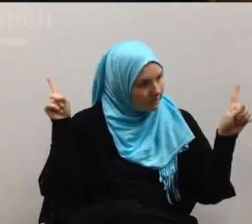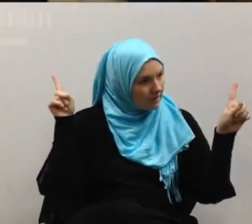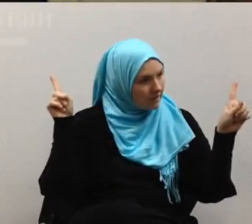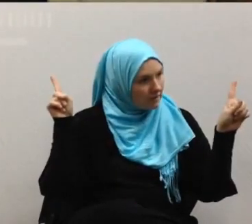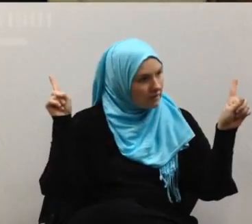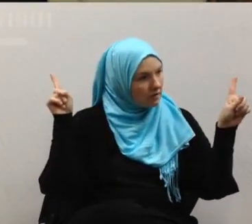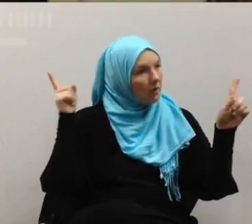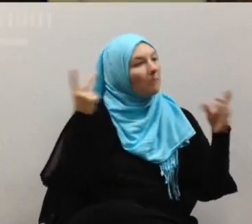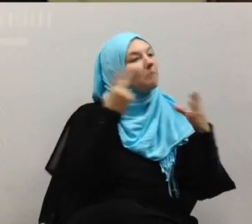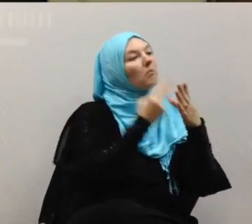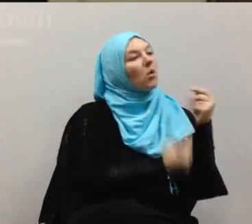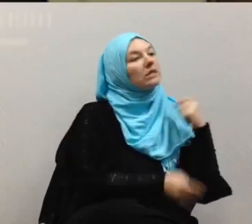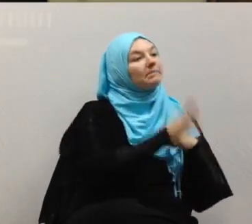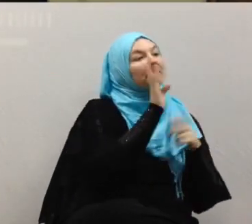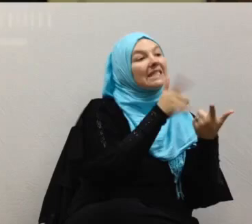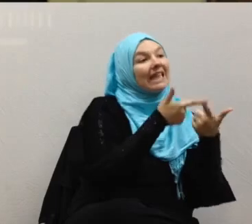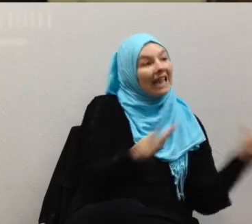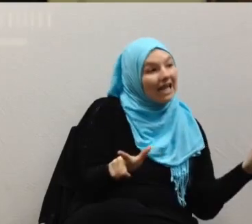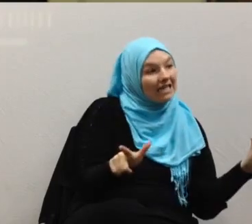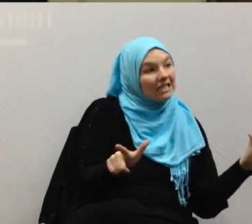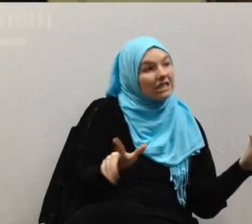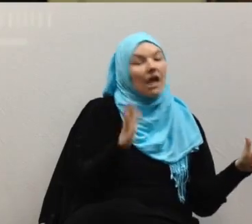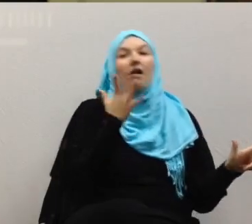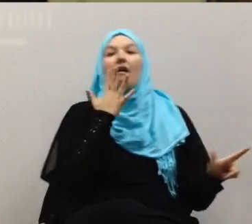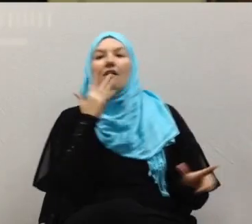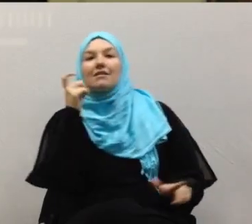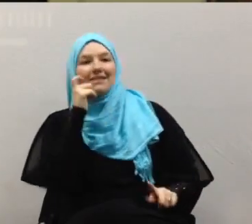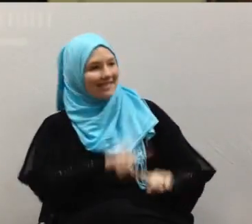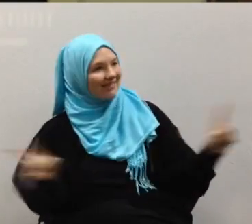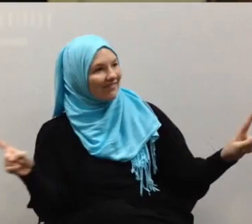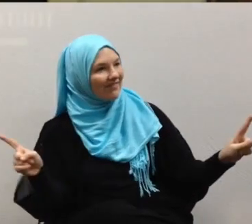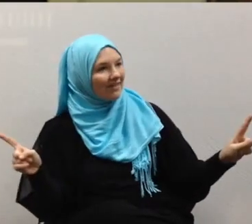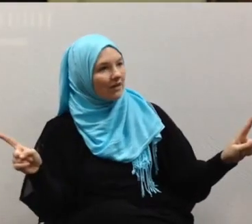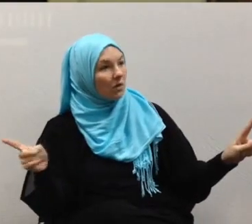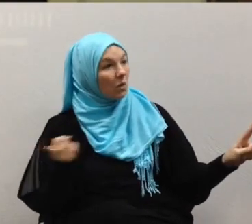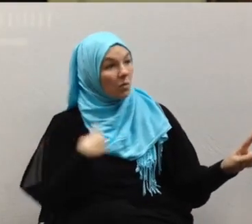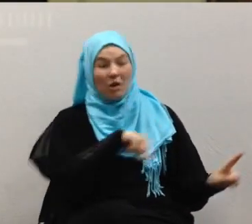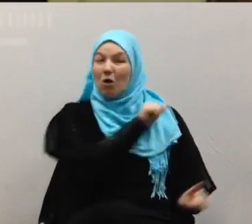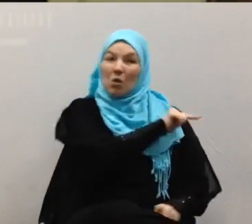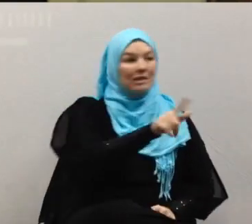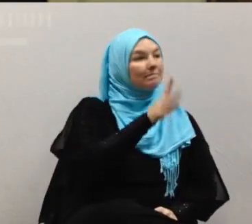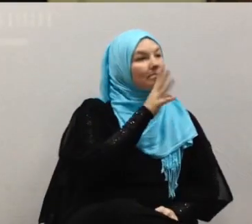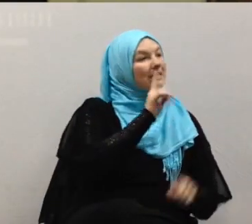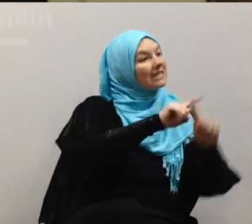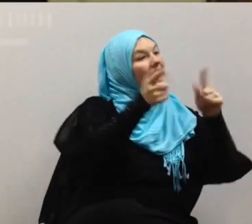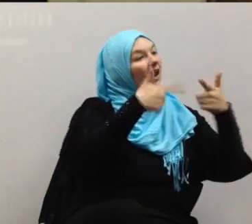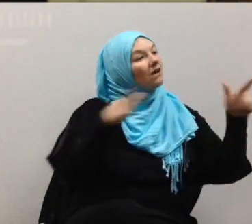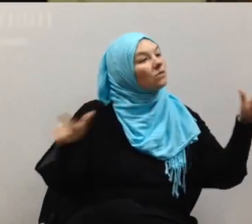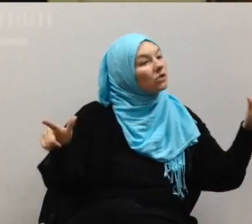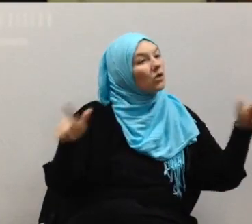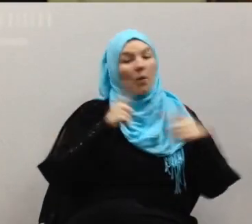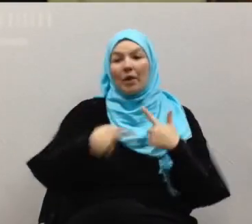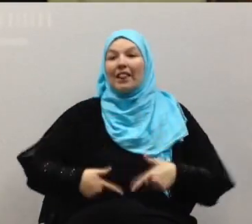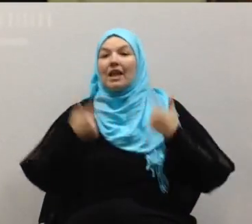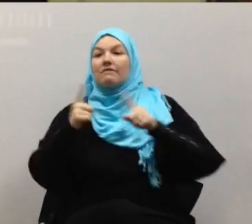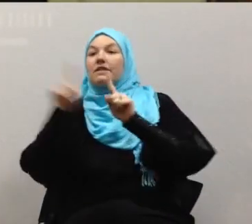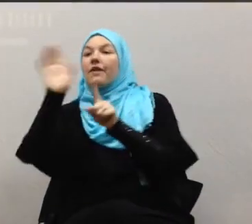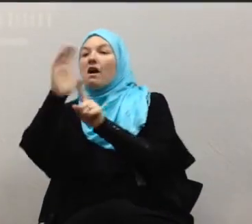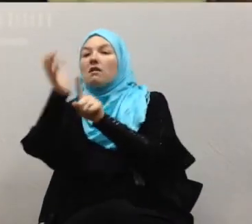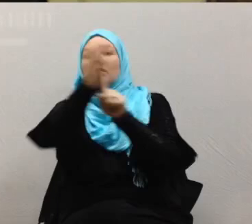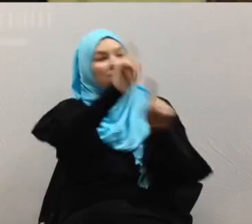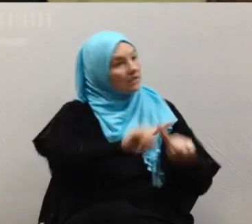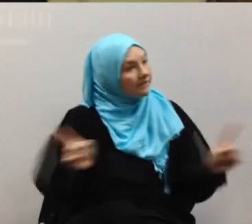tongue and in your color. We speak different languages, we live in different cultures,